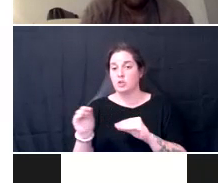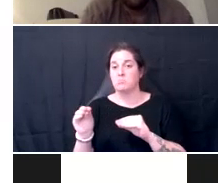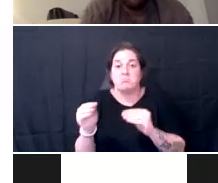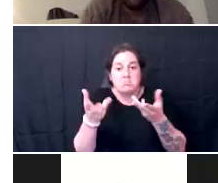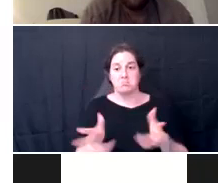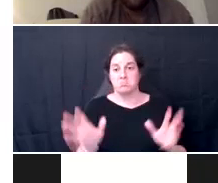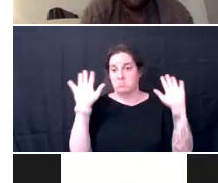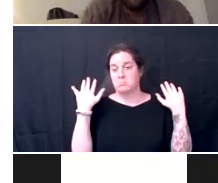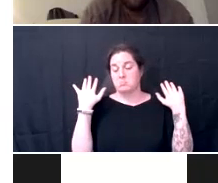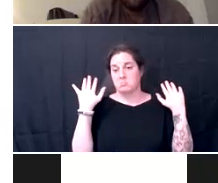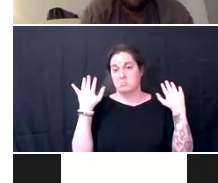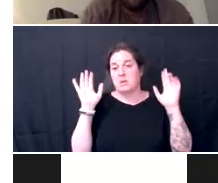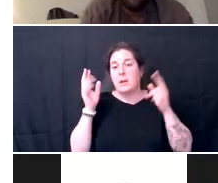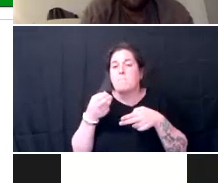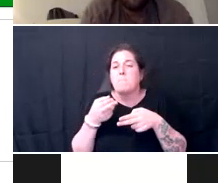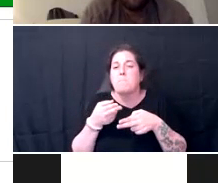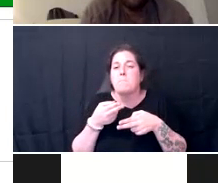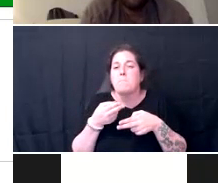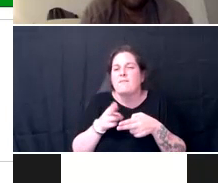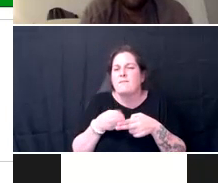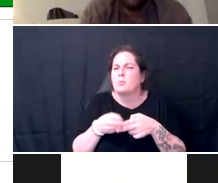Let me just speak briefly on the vectors